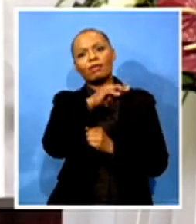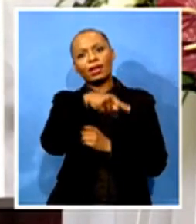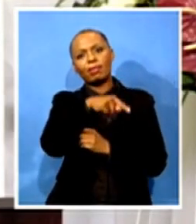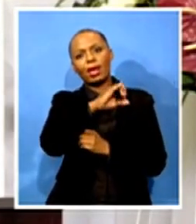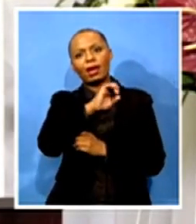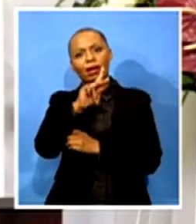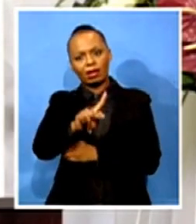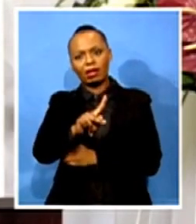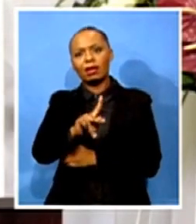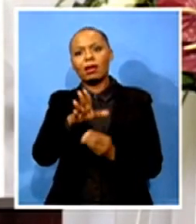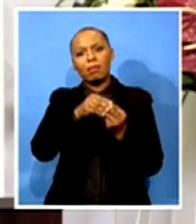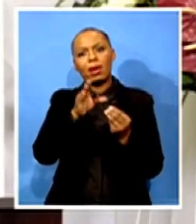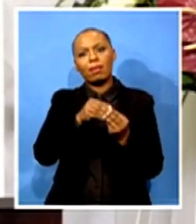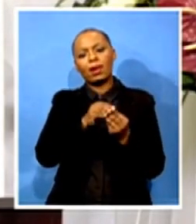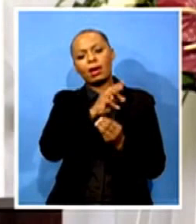company called Constantia.